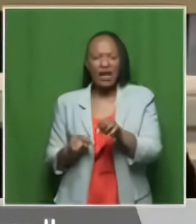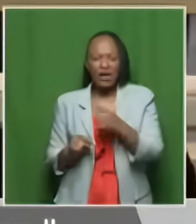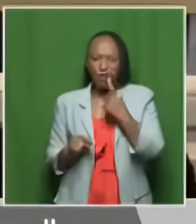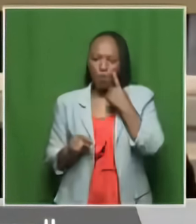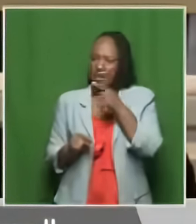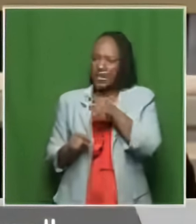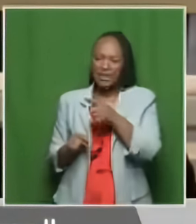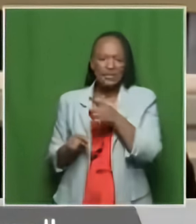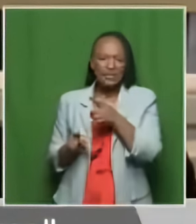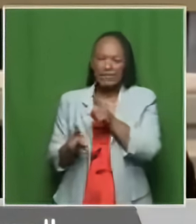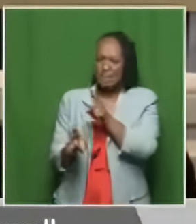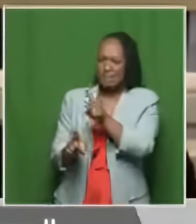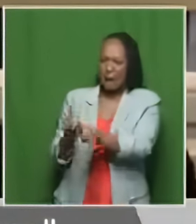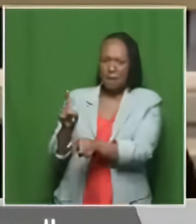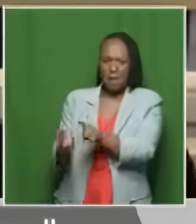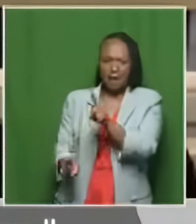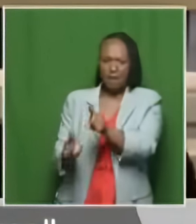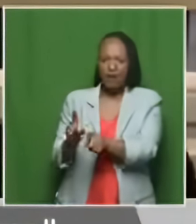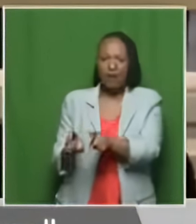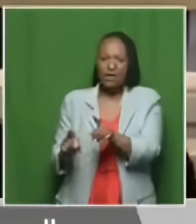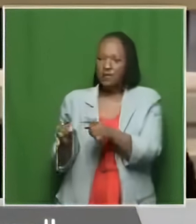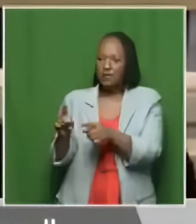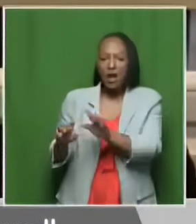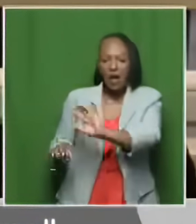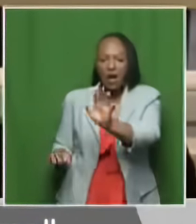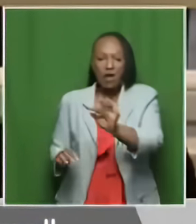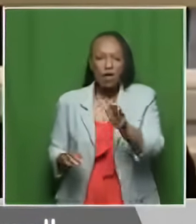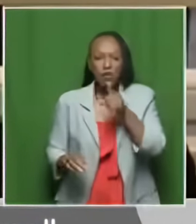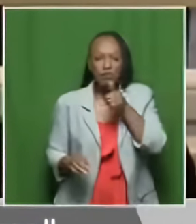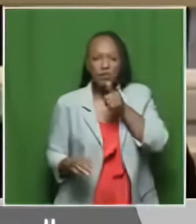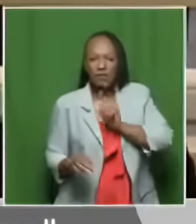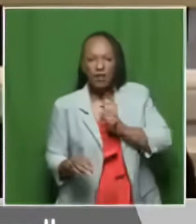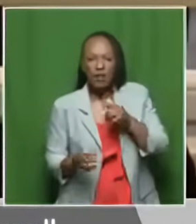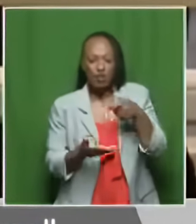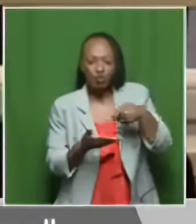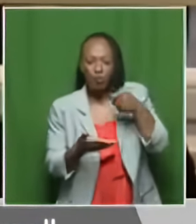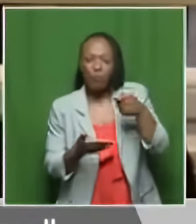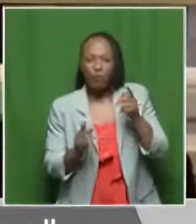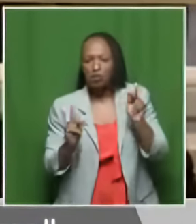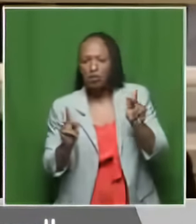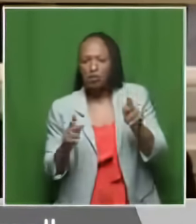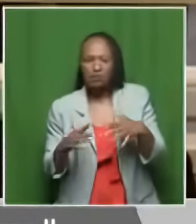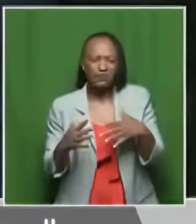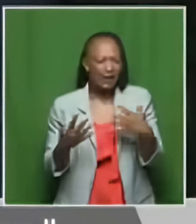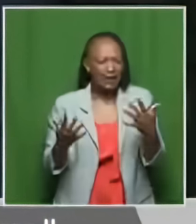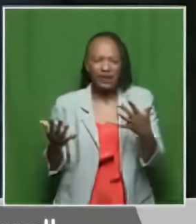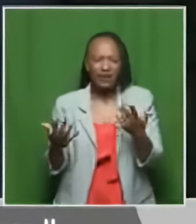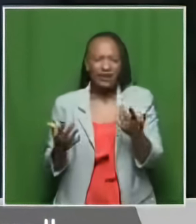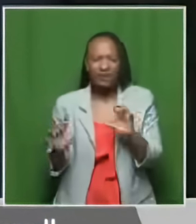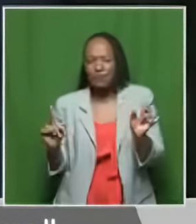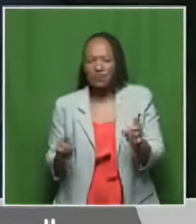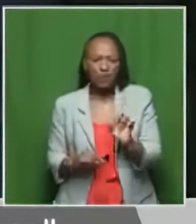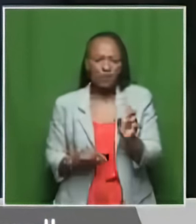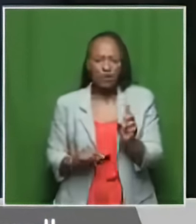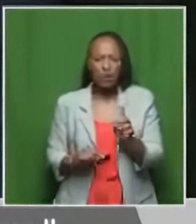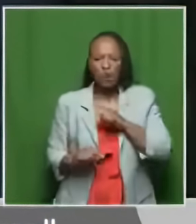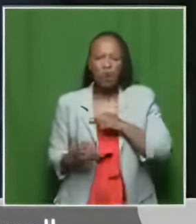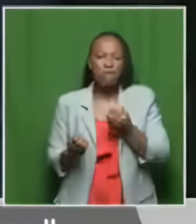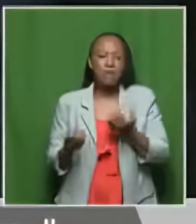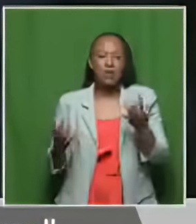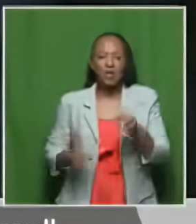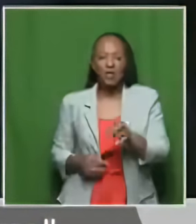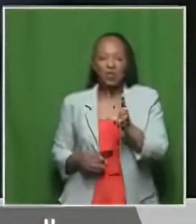Malema. And then she comes in and says, yeah, don't tell us about Soup Kitchen. What is so special about Soup Kitchen? Because there are 20 of them